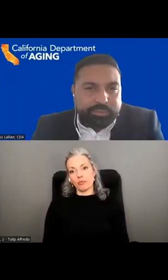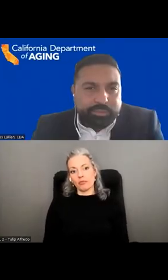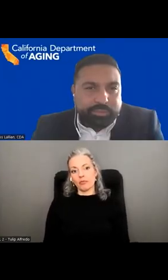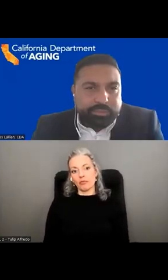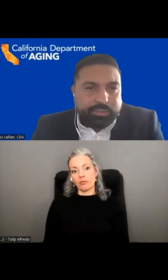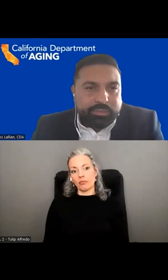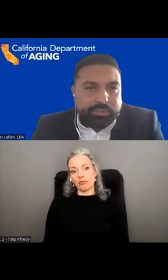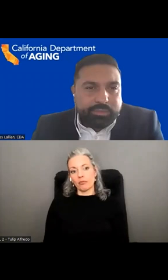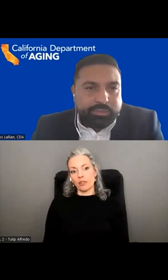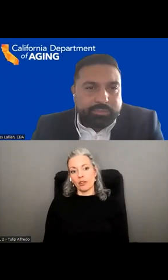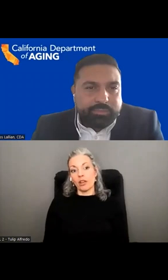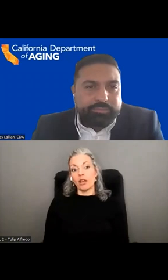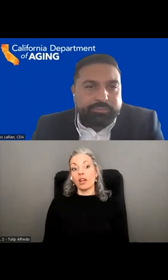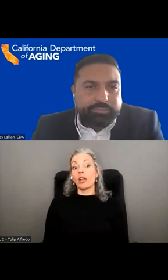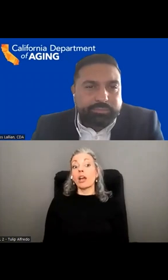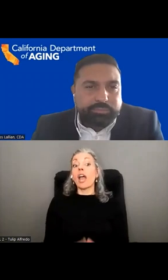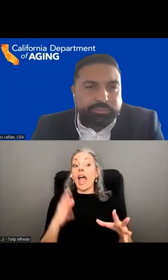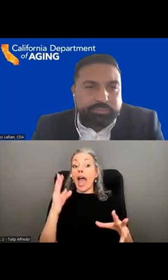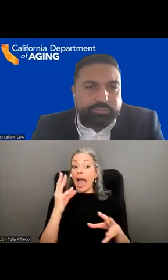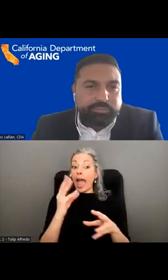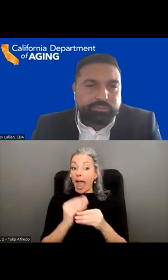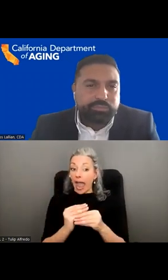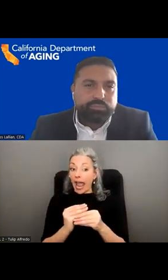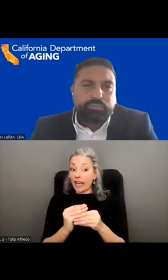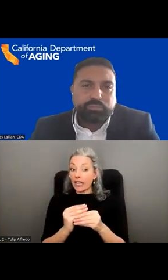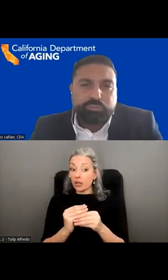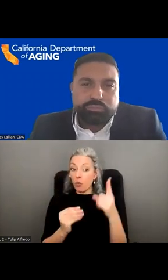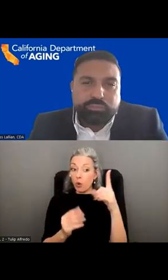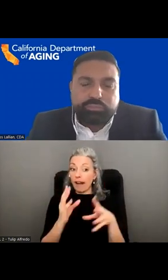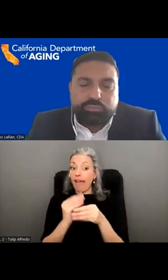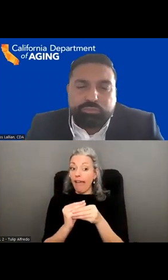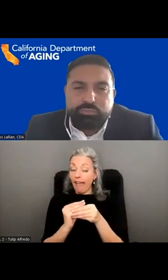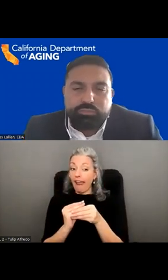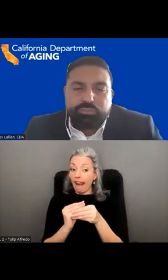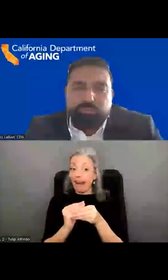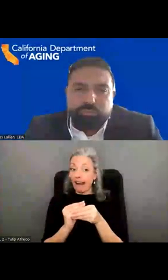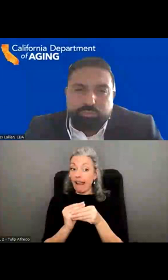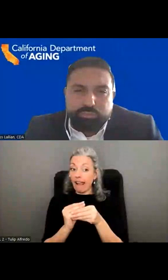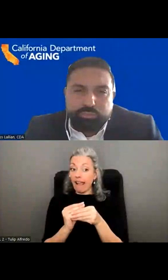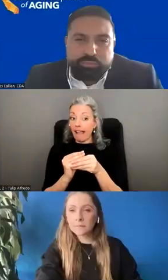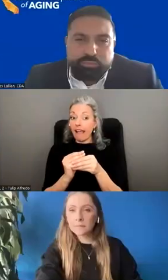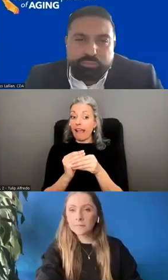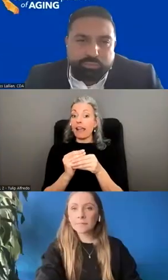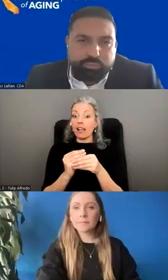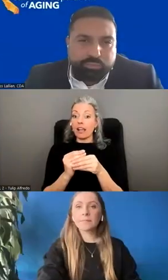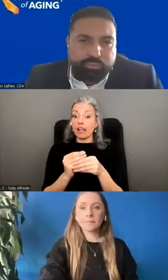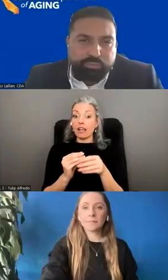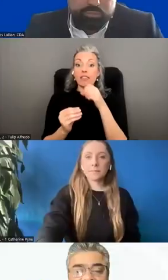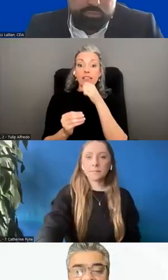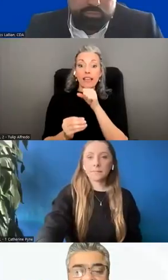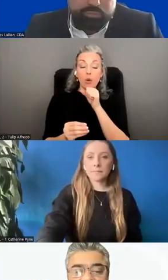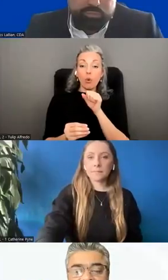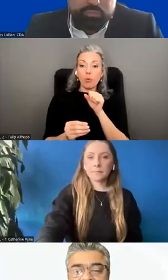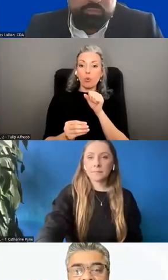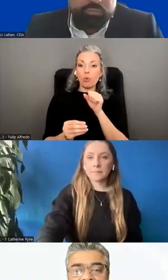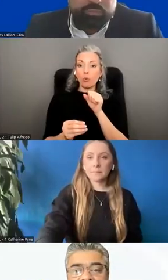And Ross, the only thing I will add to that is that, you know, from a biological versus chronological age, a lot of this population